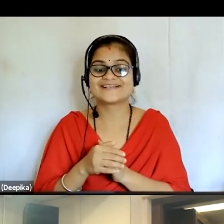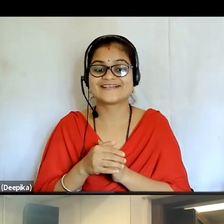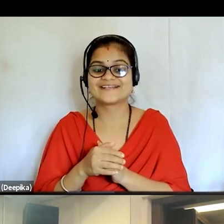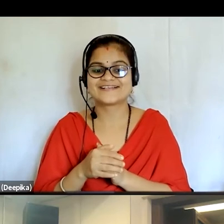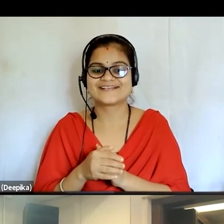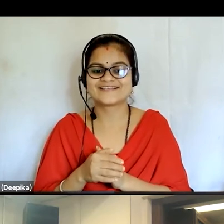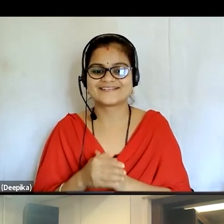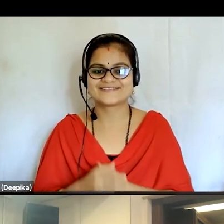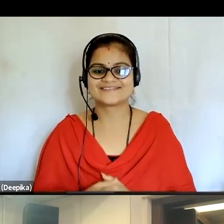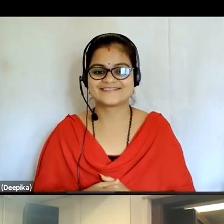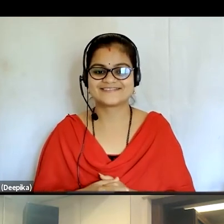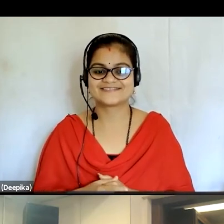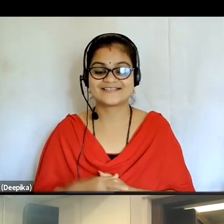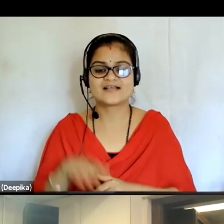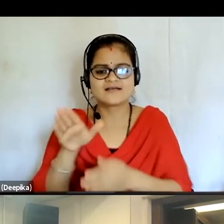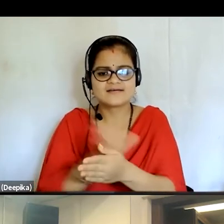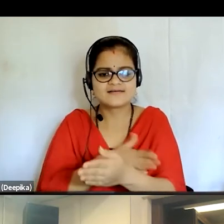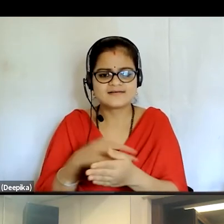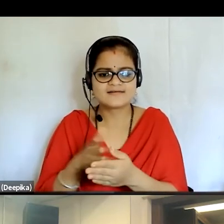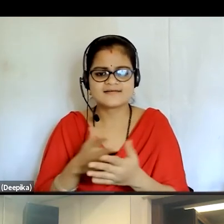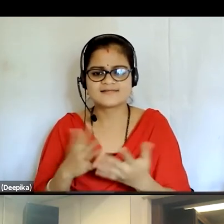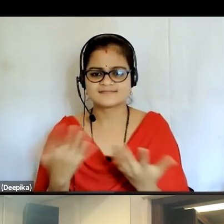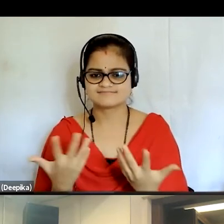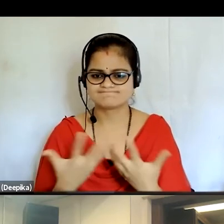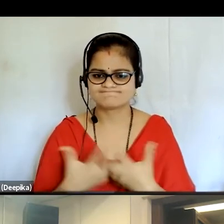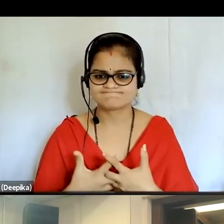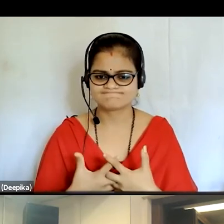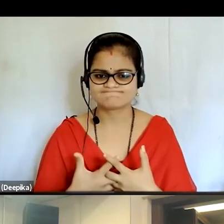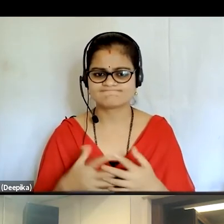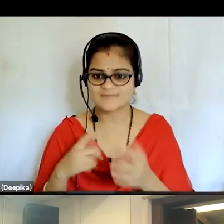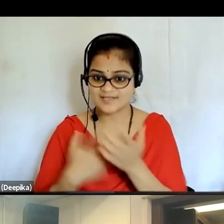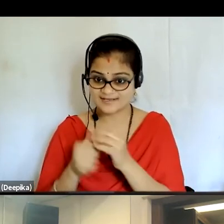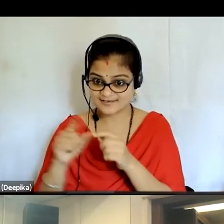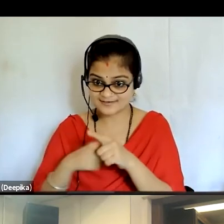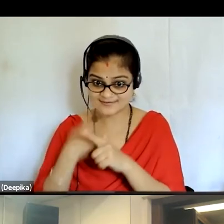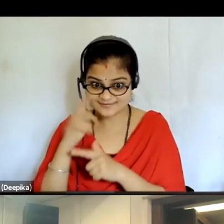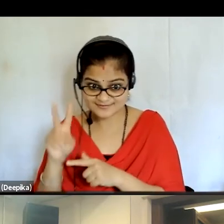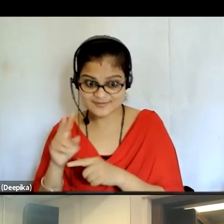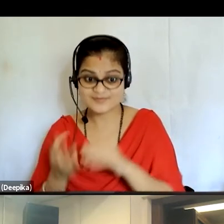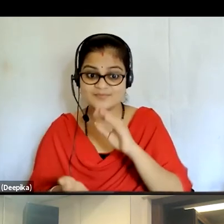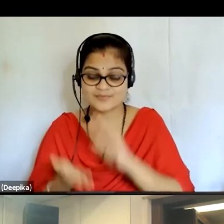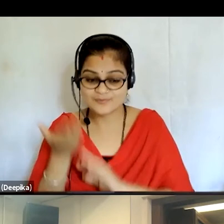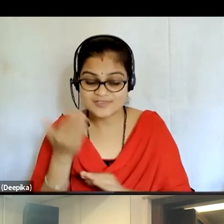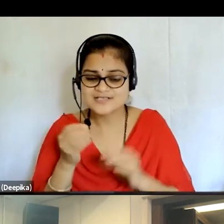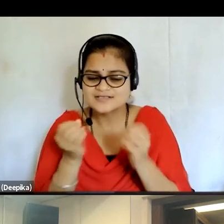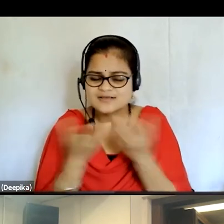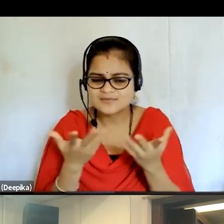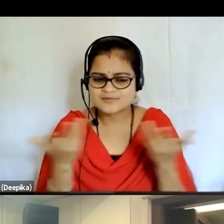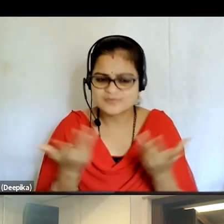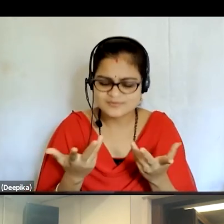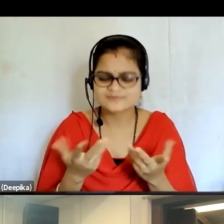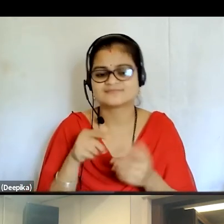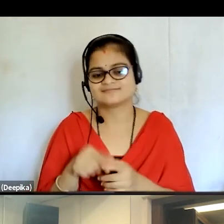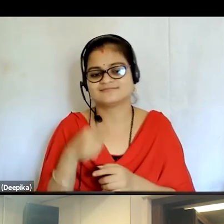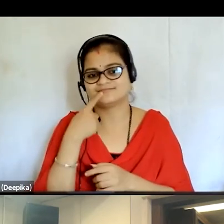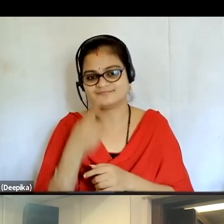way, with music. So Rajiv is going to tell you a little more about that surprise, but thank you so